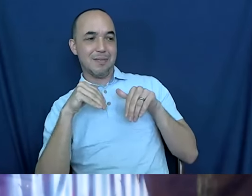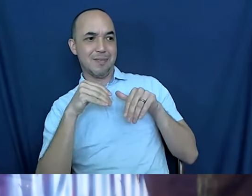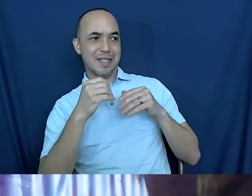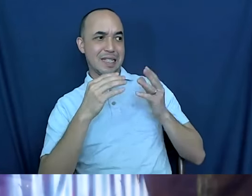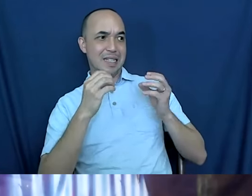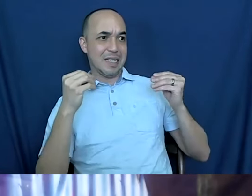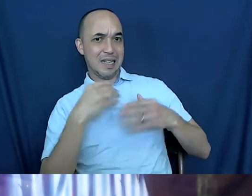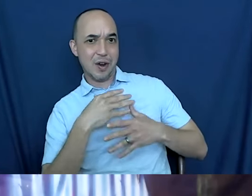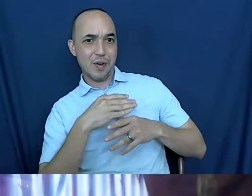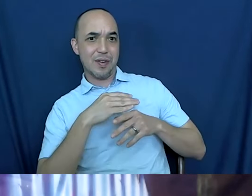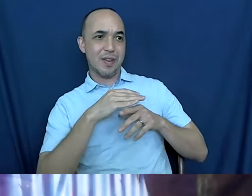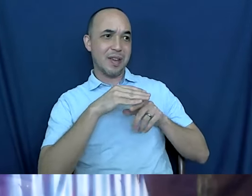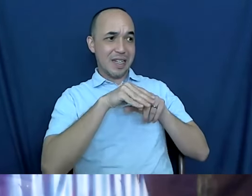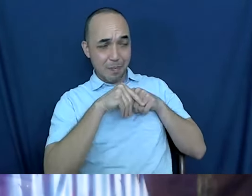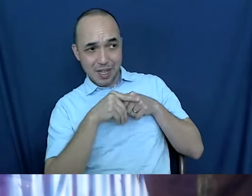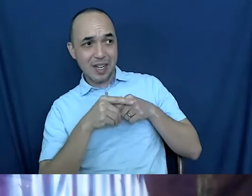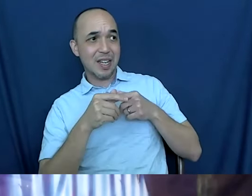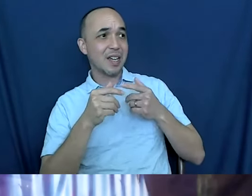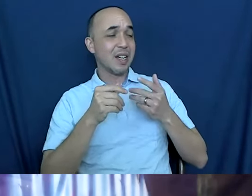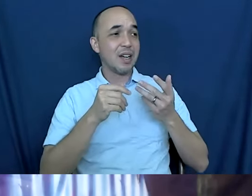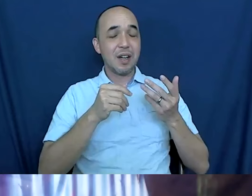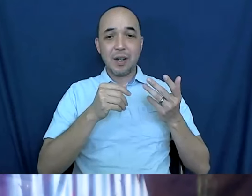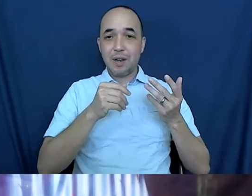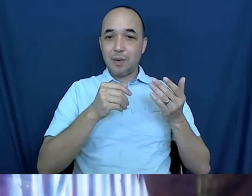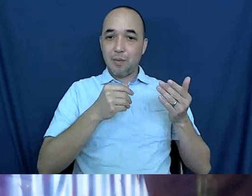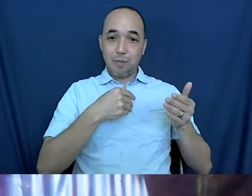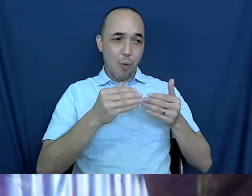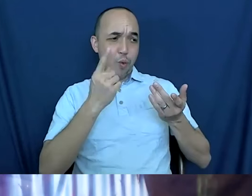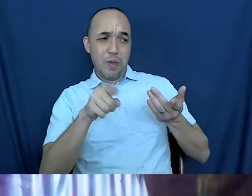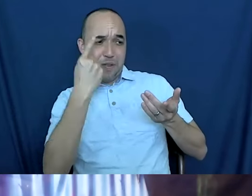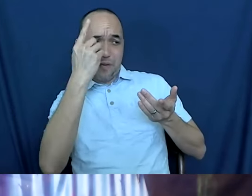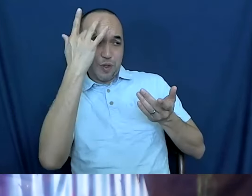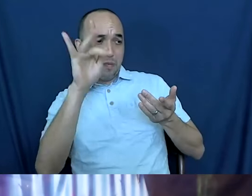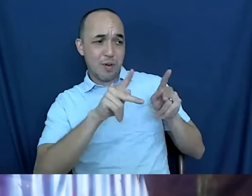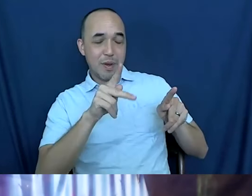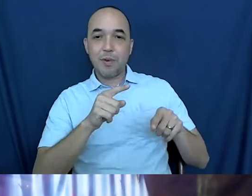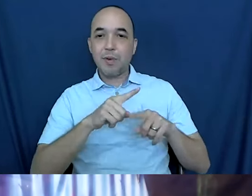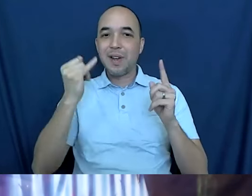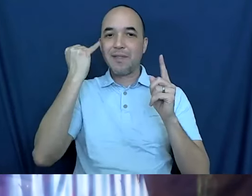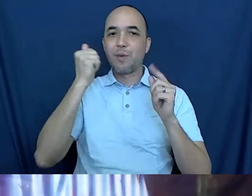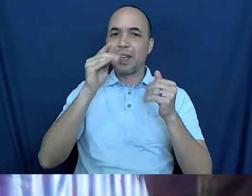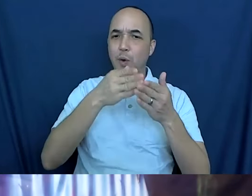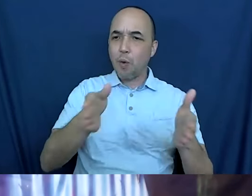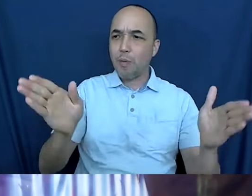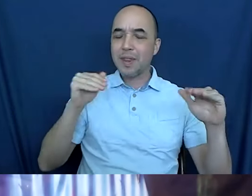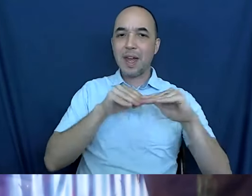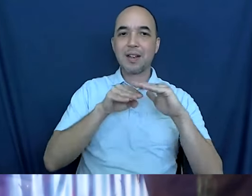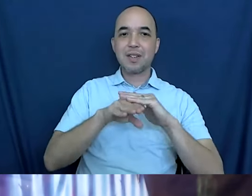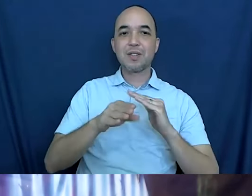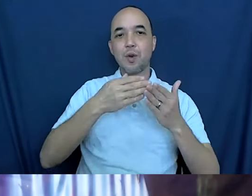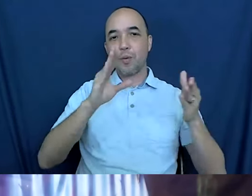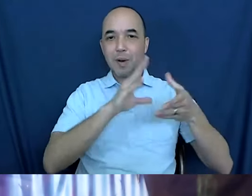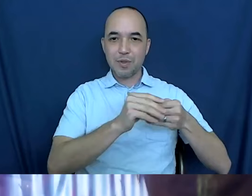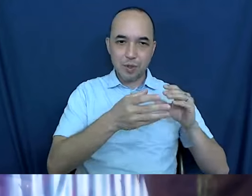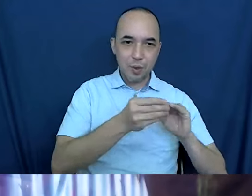or whatever the bias is. But the more we can open up this access, the more we can open up story and mechanics to people, I think the more